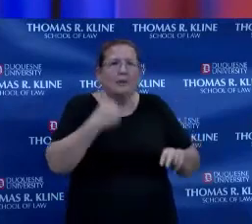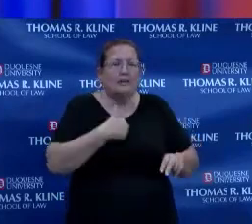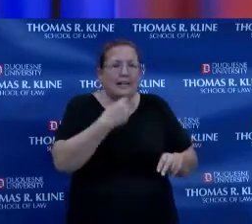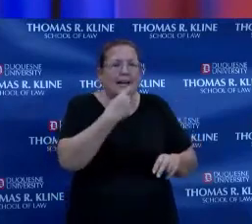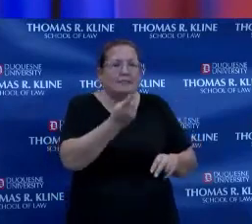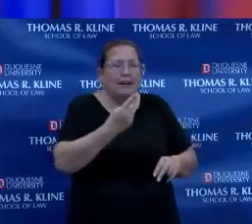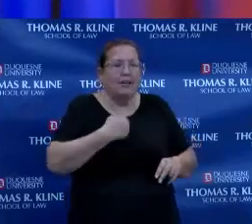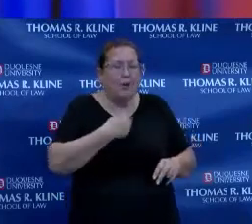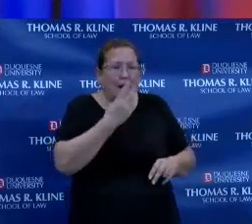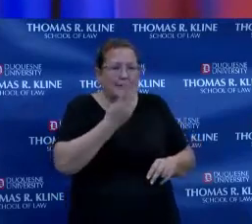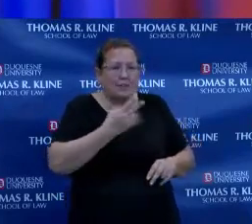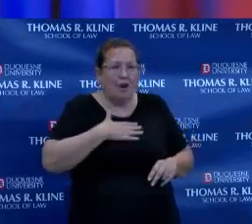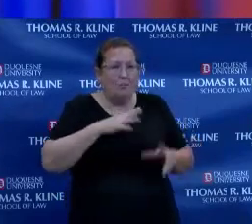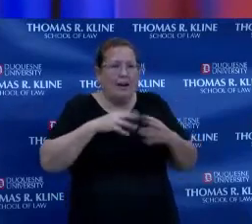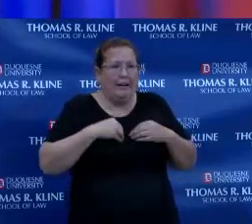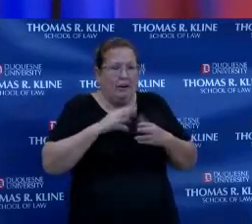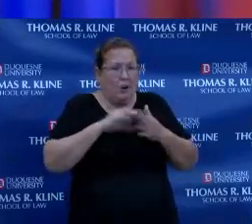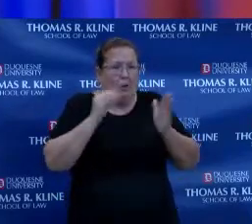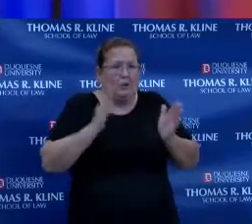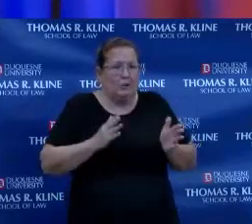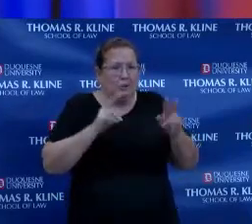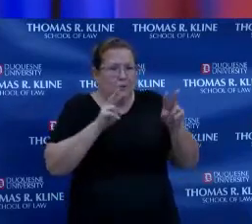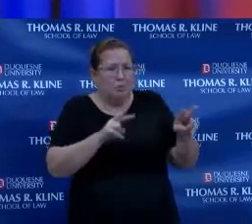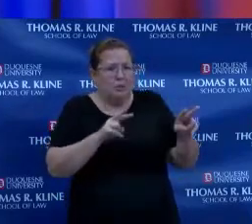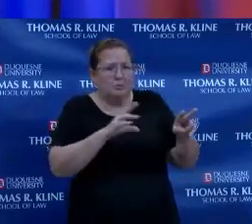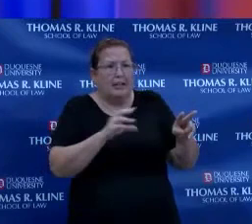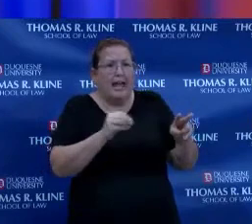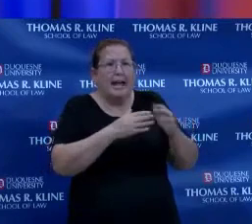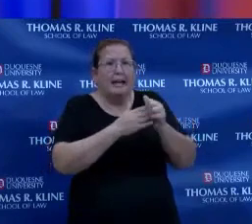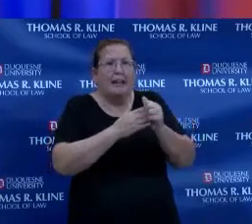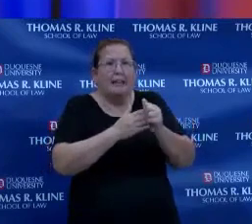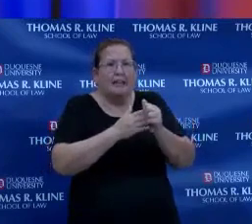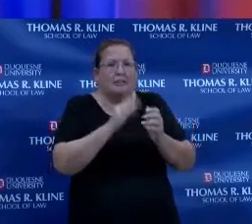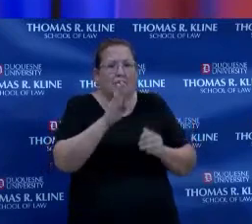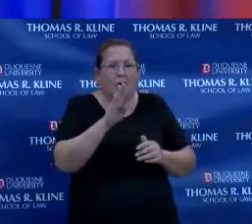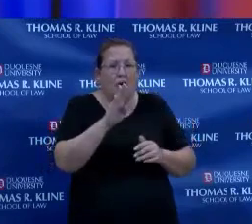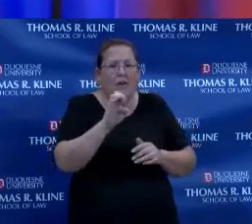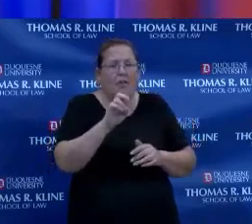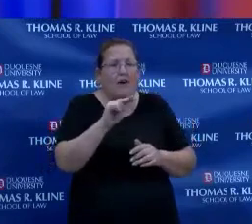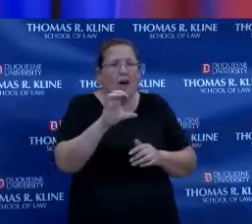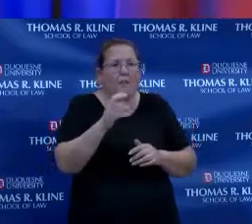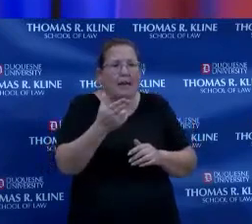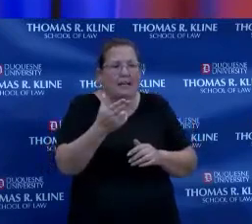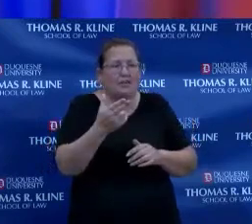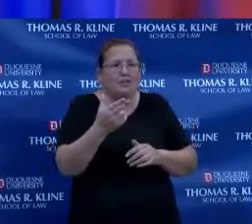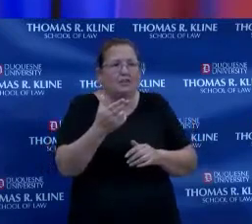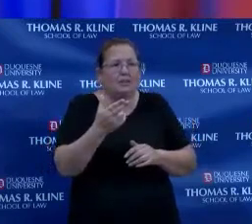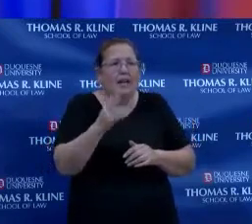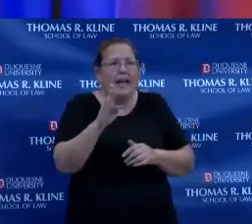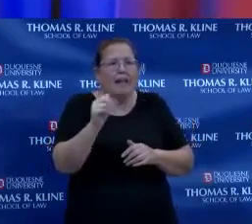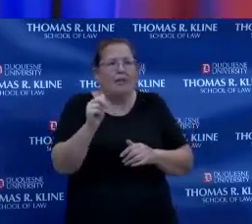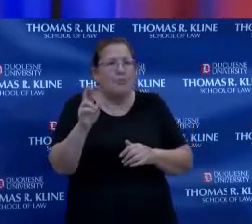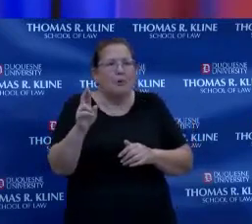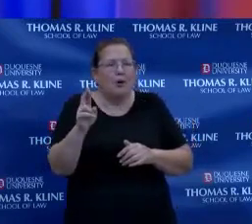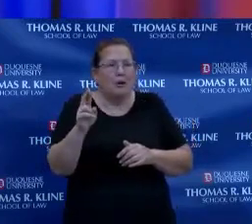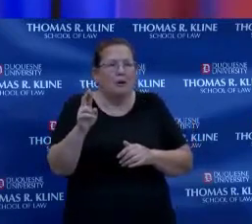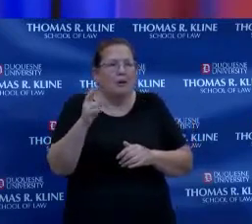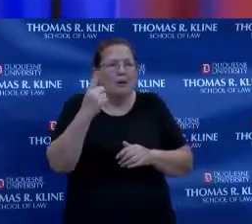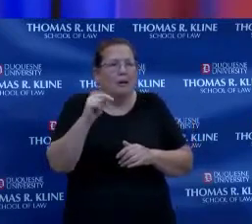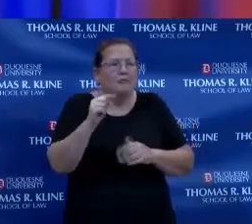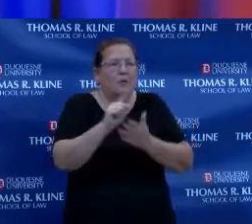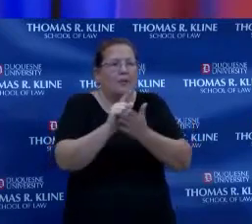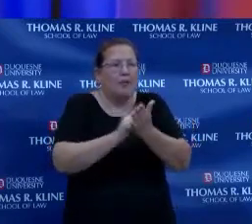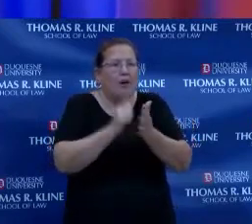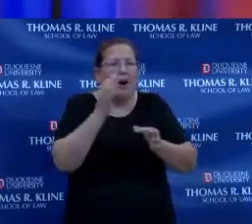students get there, you will be leaders of the bench and the bar and our democratic system of laws and justice in the